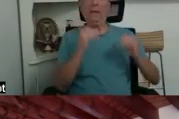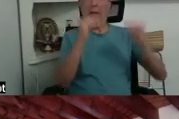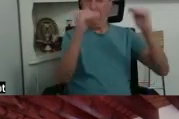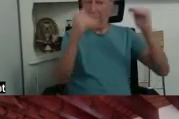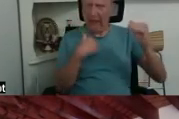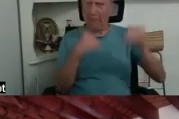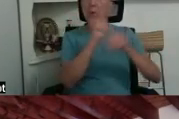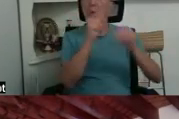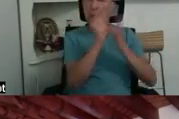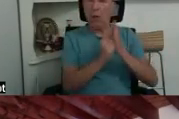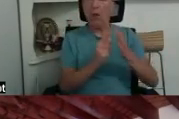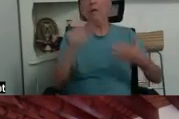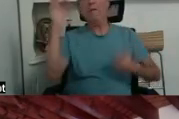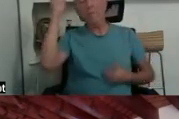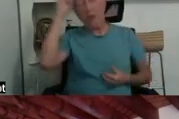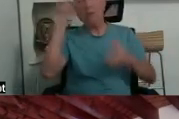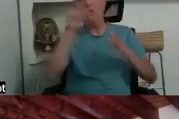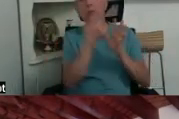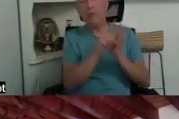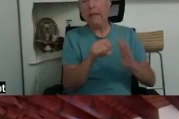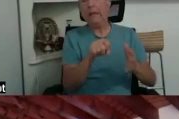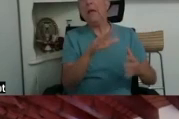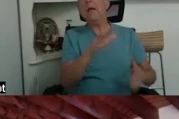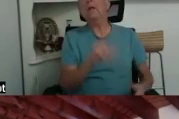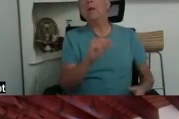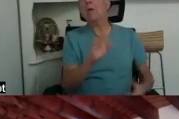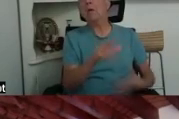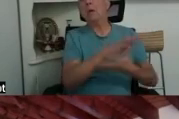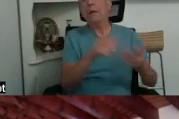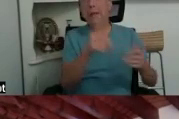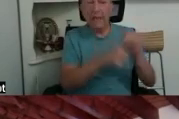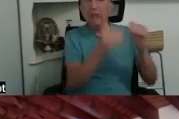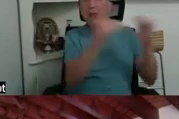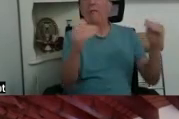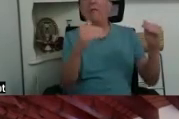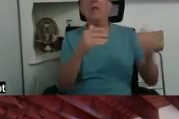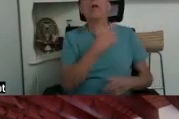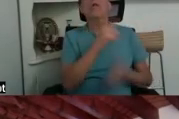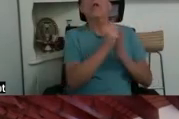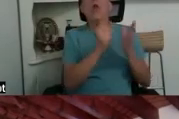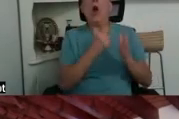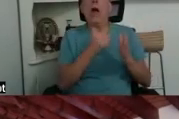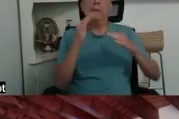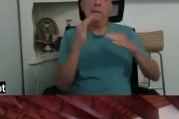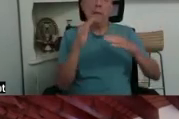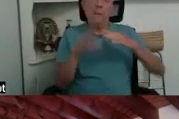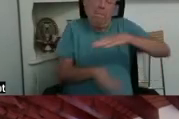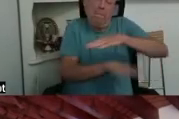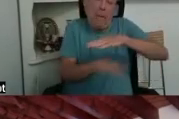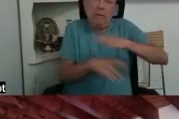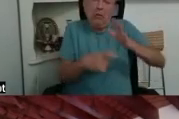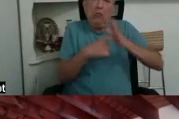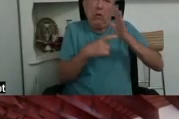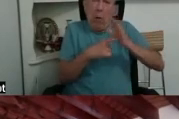state, and local. At each level, the law creates a floor, a baseline requirement for how an employer